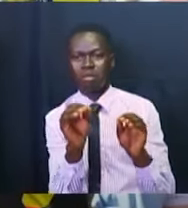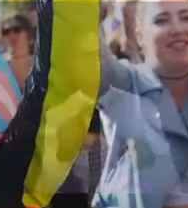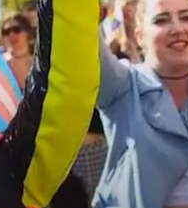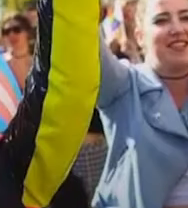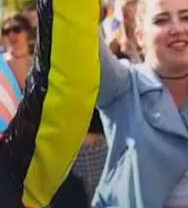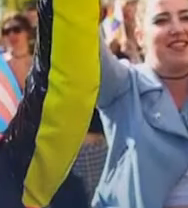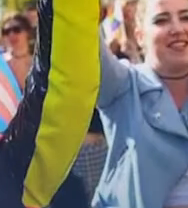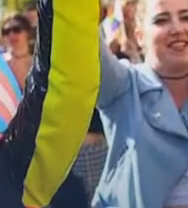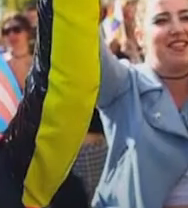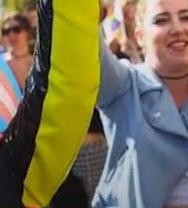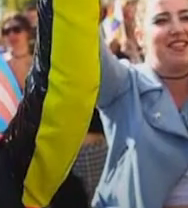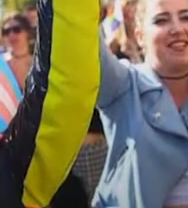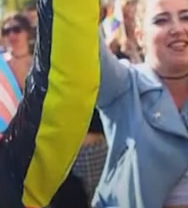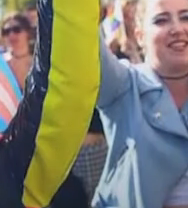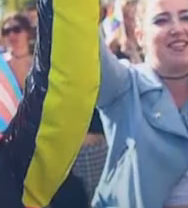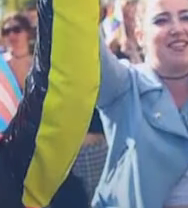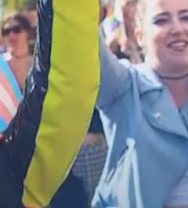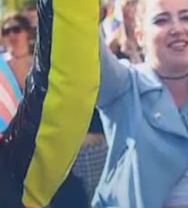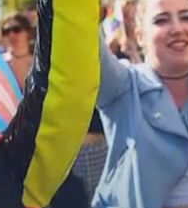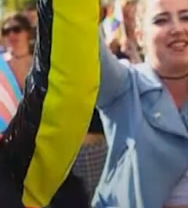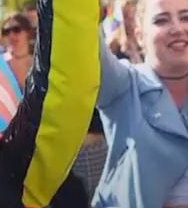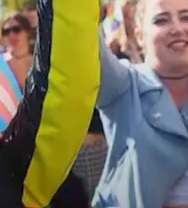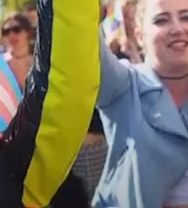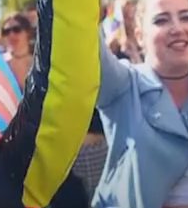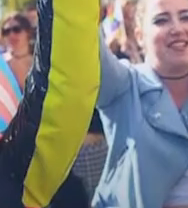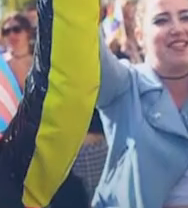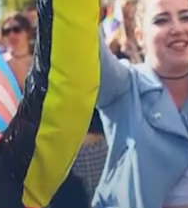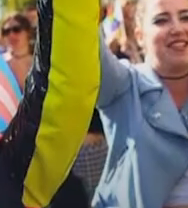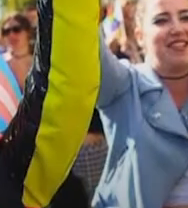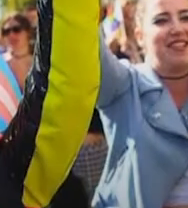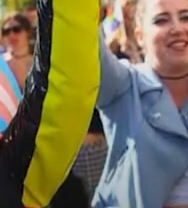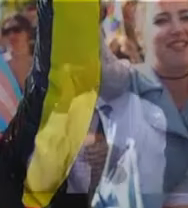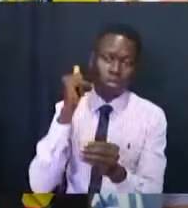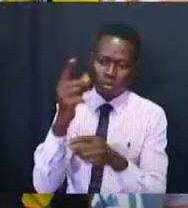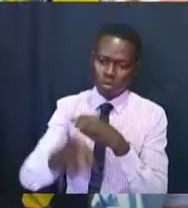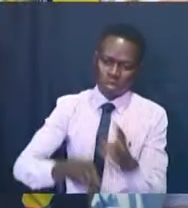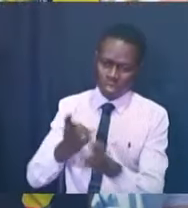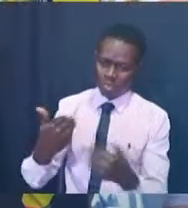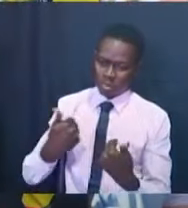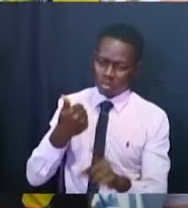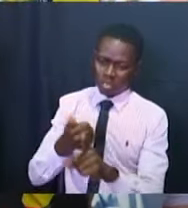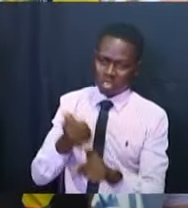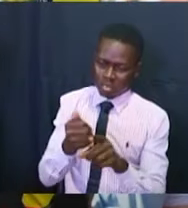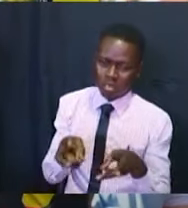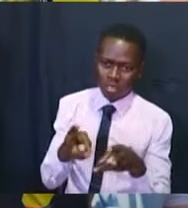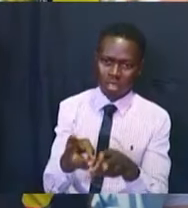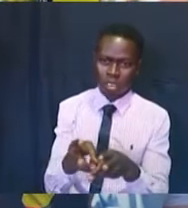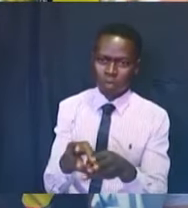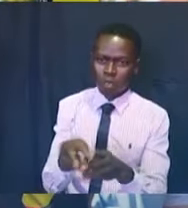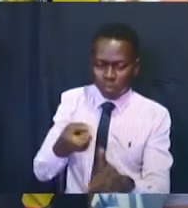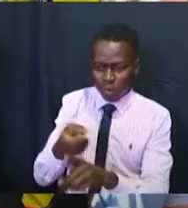grown worse and worse. The world has its own lifestyle, and it is derived from what it